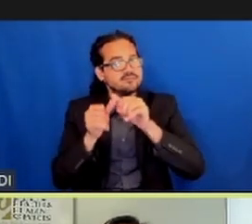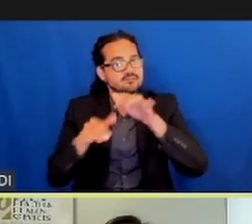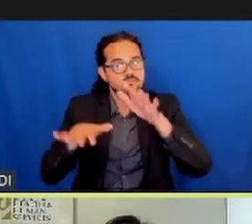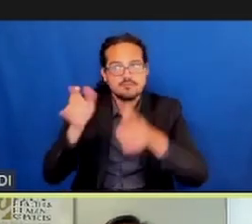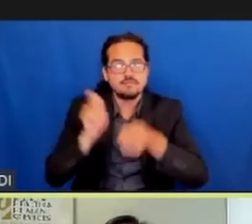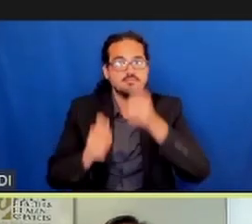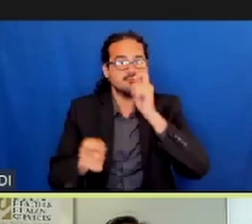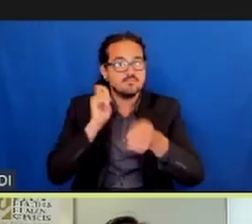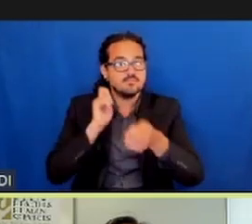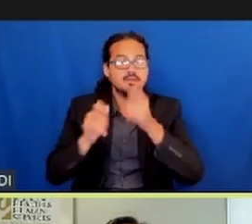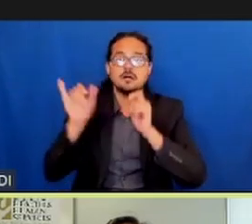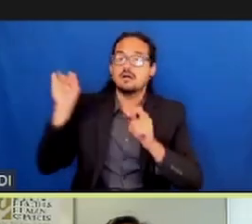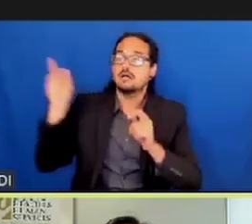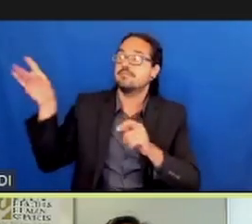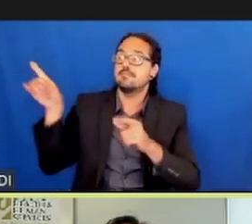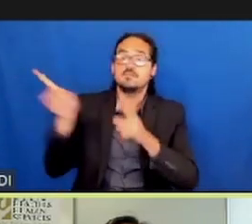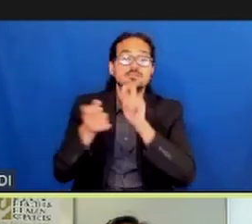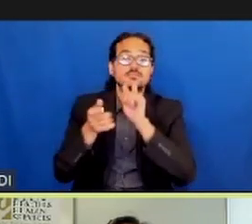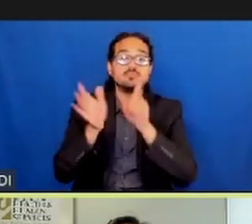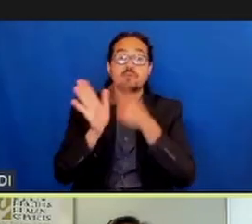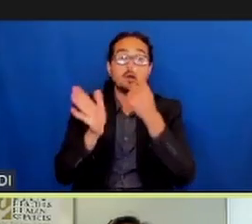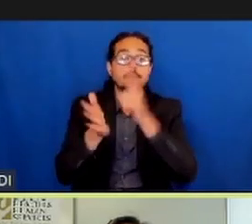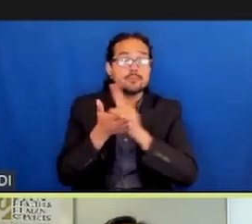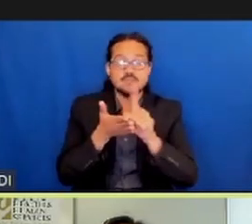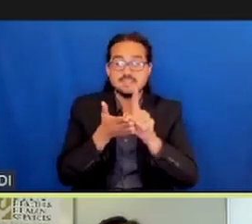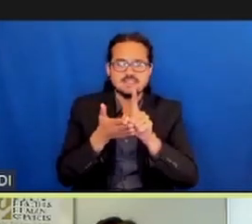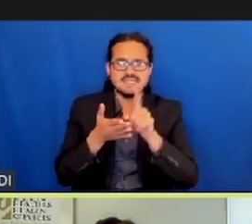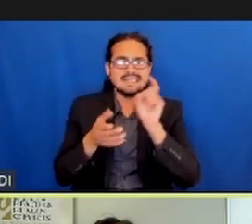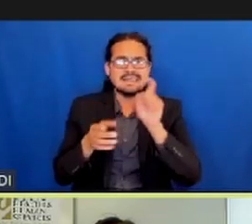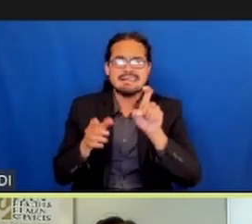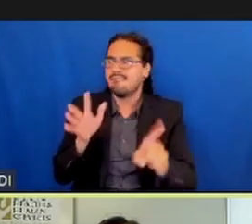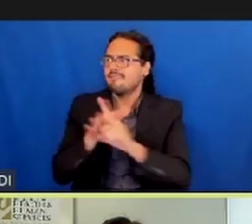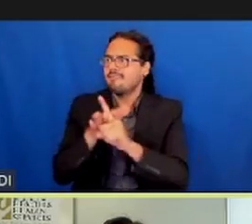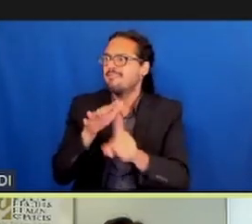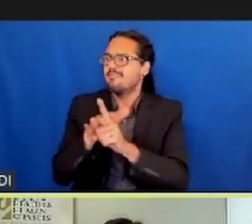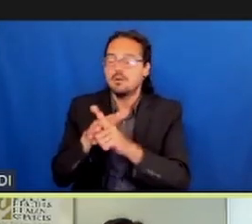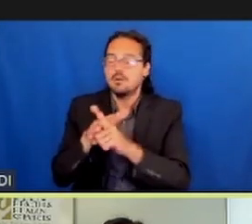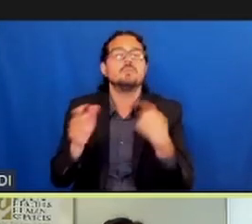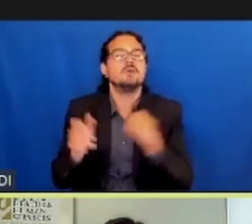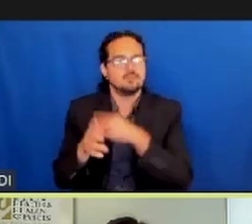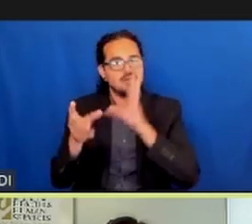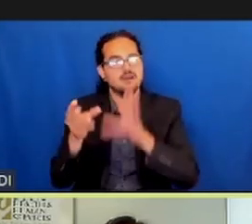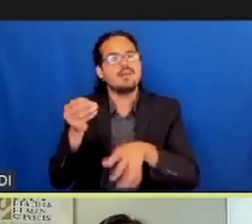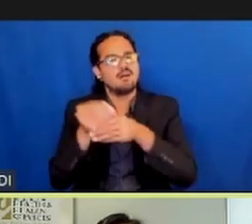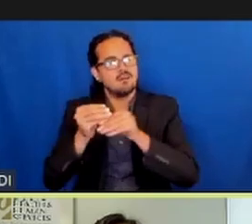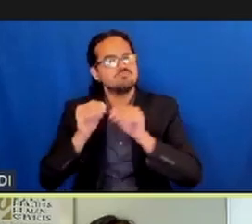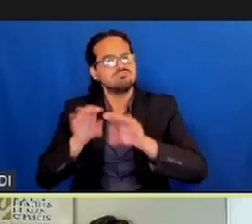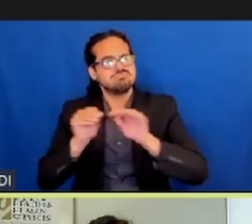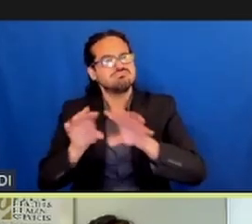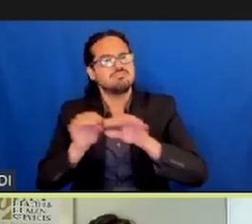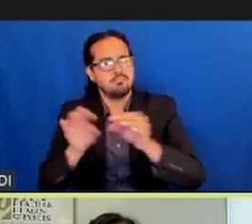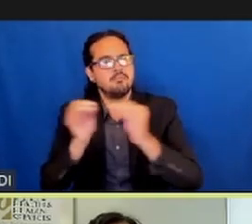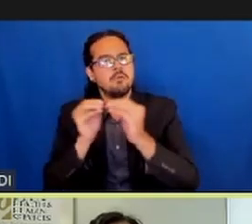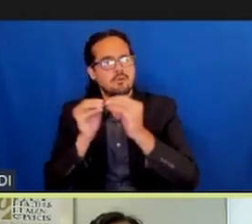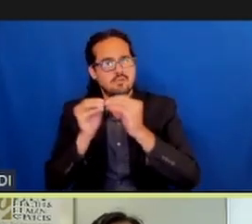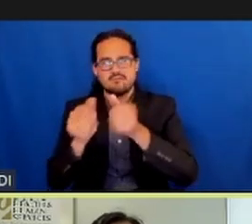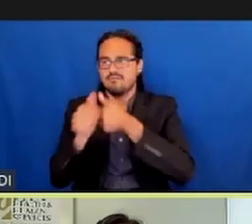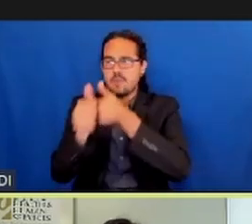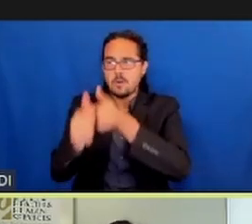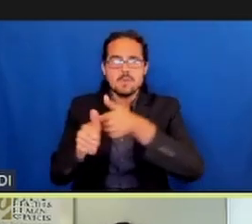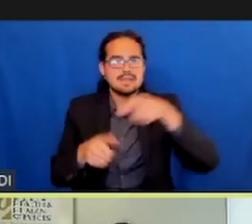ongoing transparency and keeping all of you informed. So with that, we have technically reached